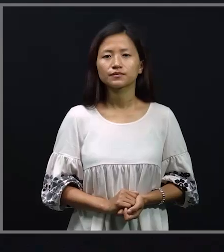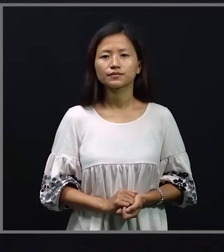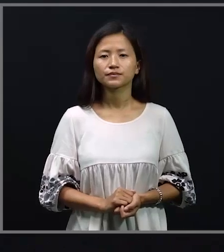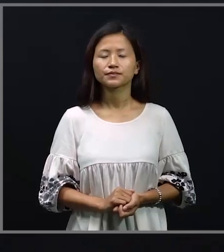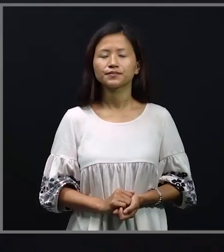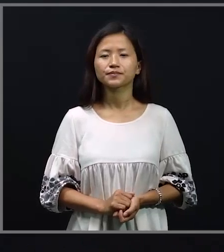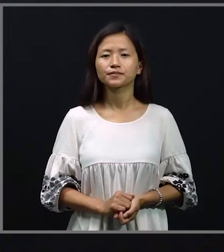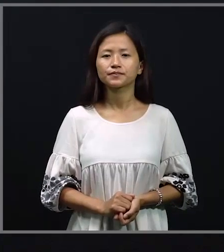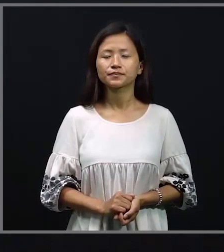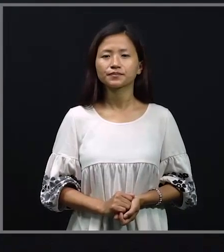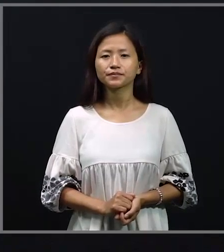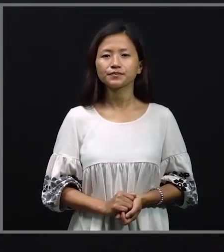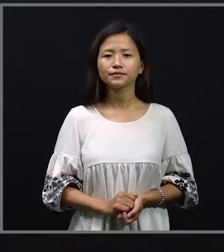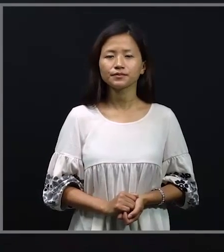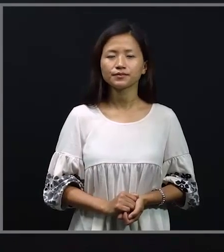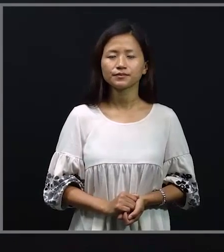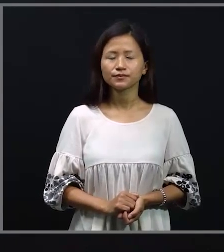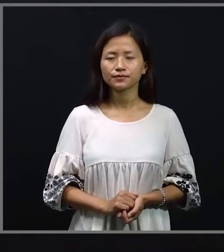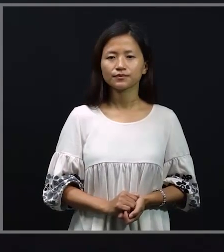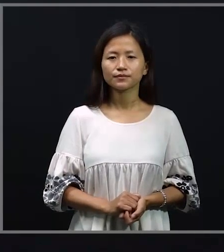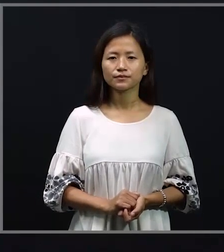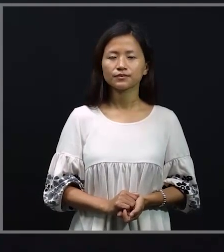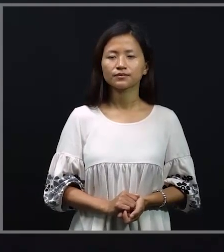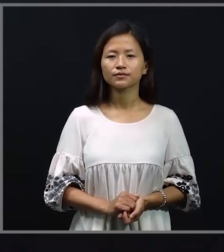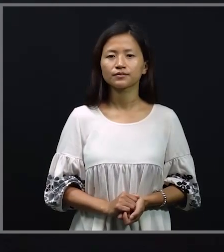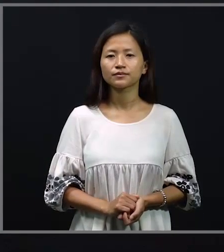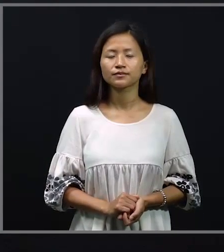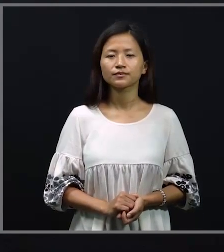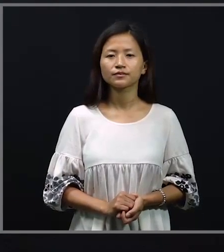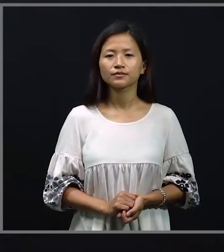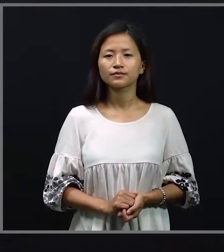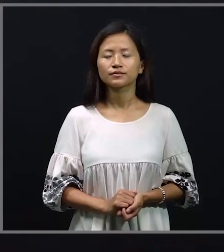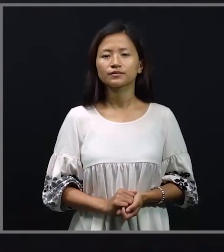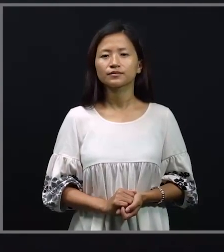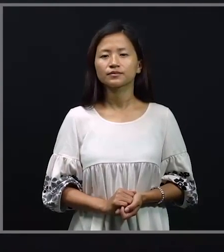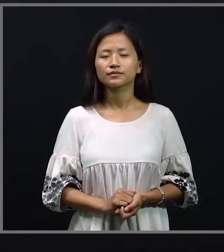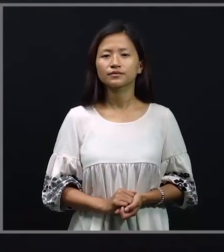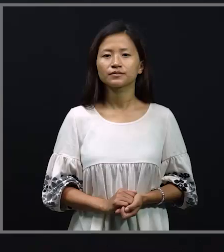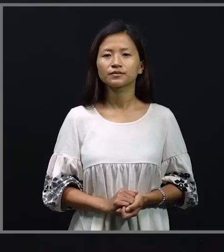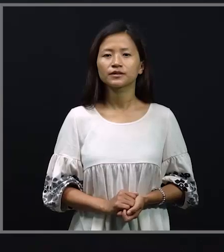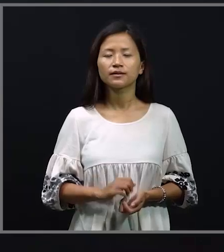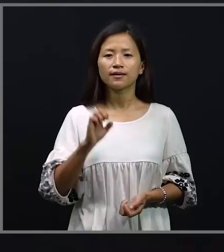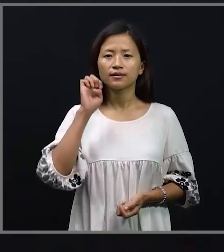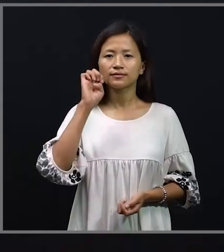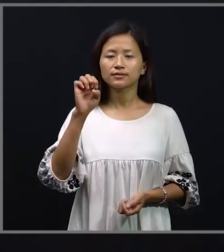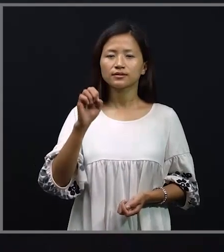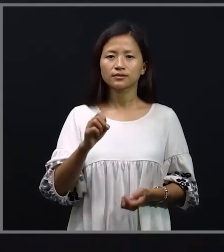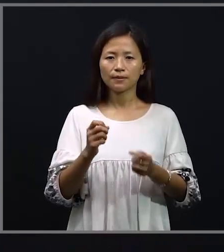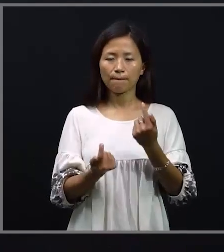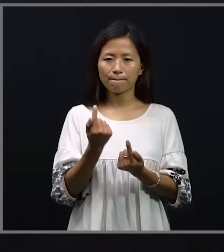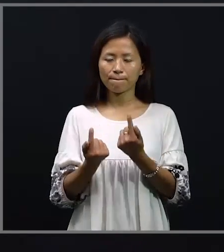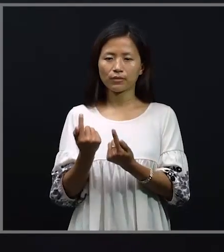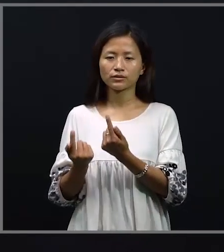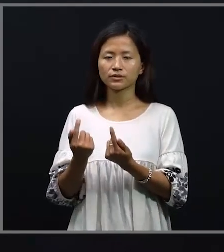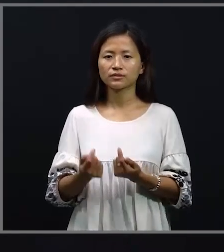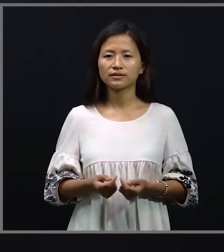All right, this is his famous book. Okay, in his famous book Arthashastra, he says that politics